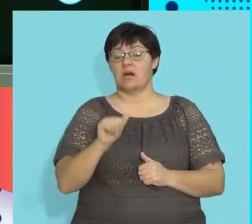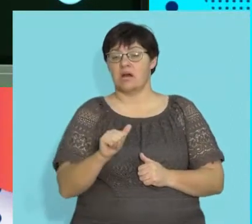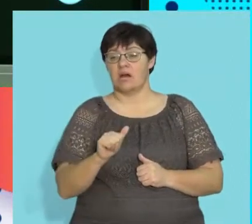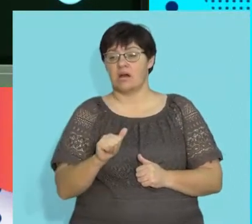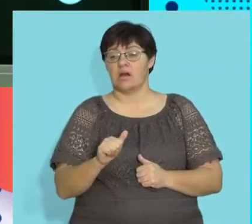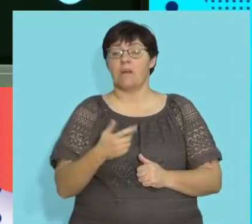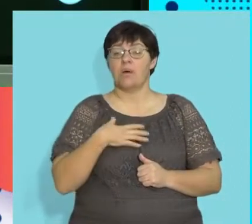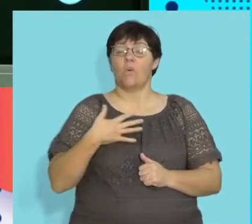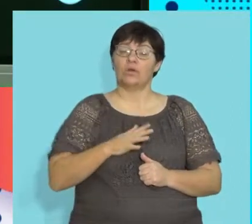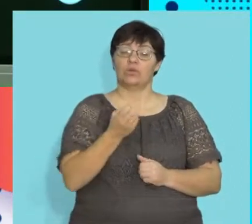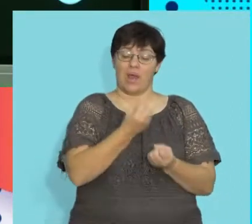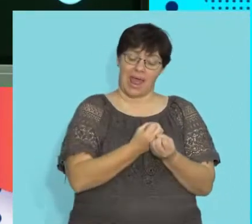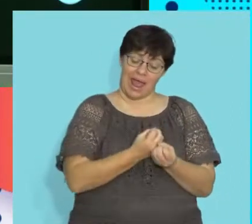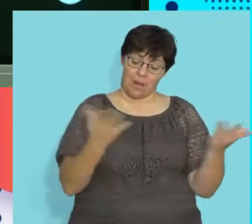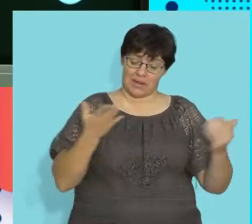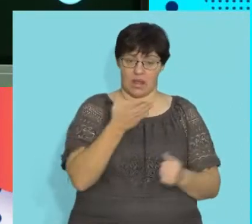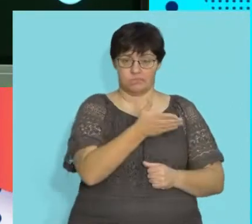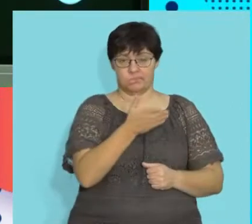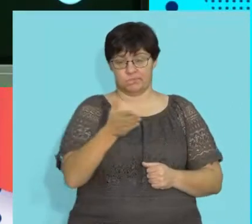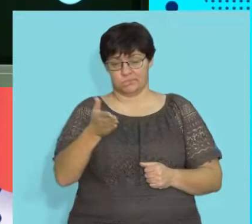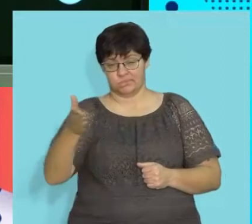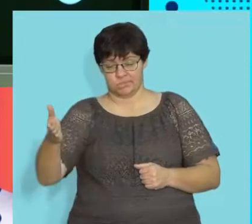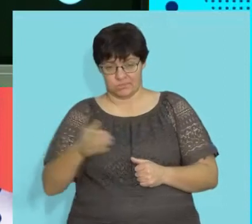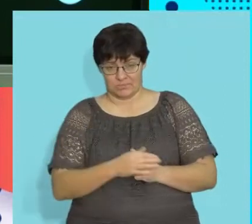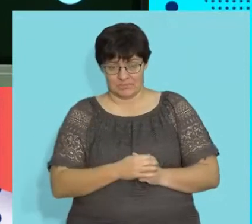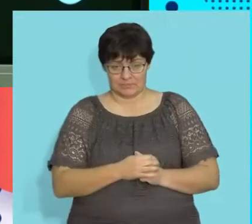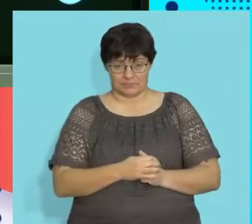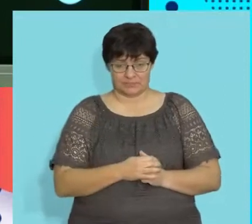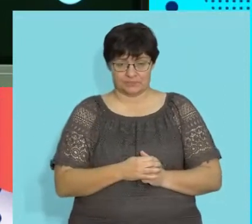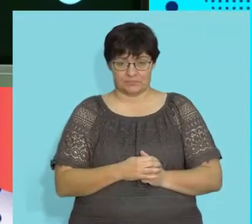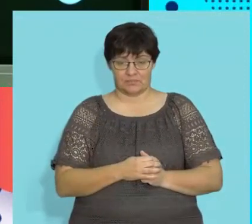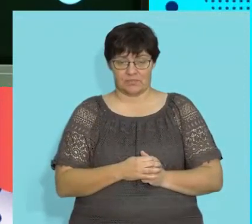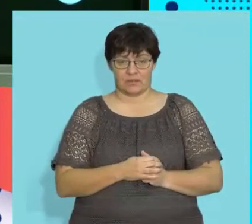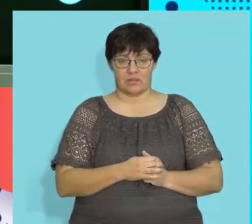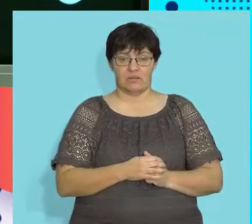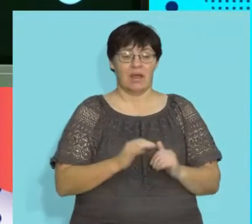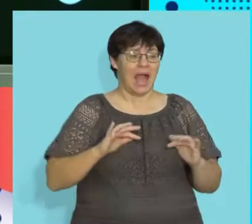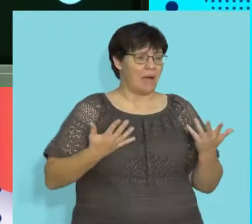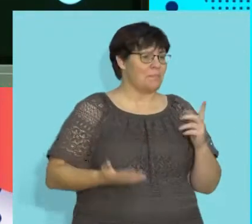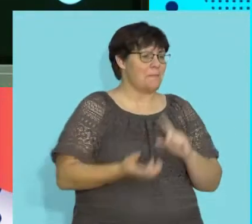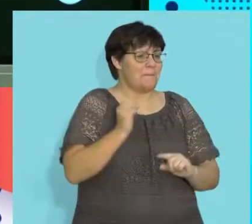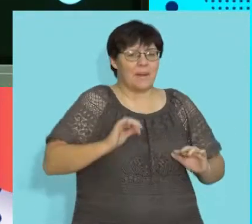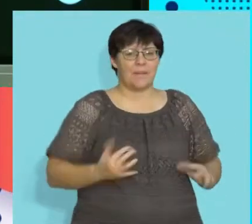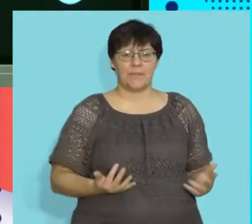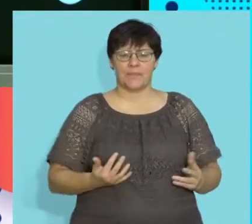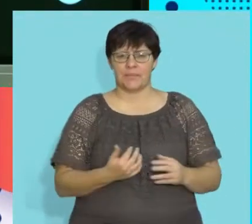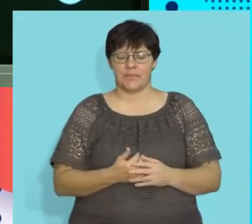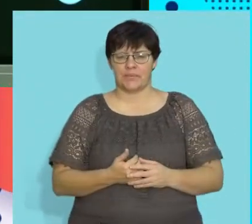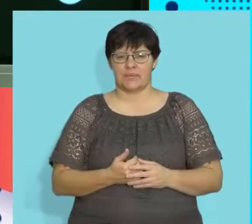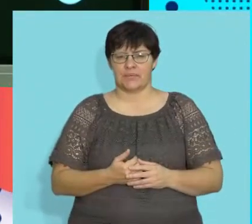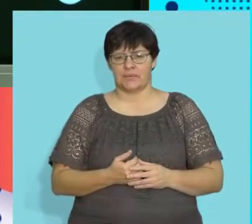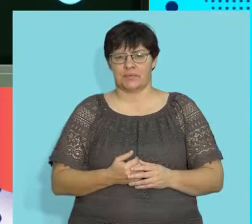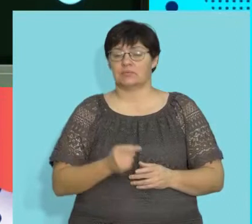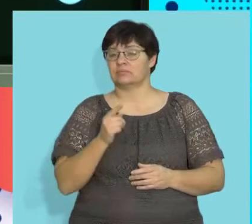know how many terms are involved in the sum. How am I going to find that out?